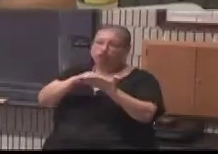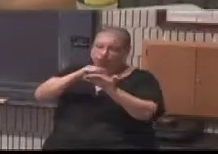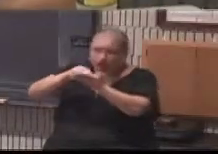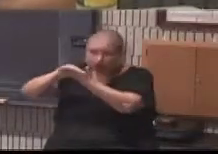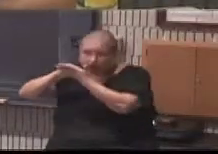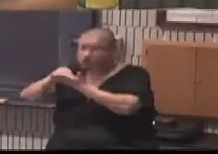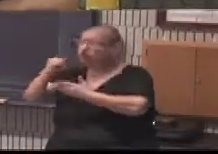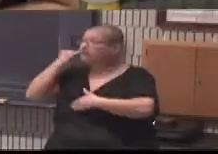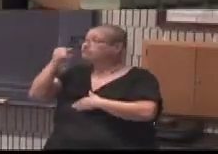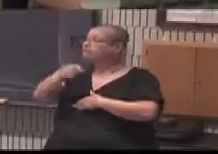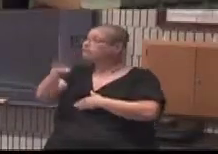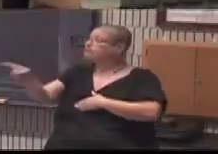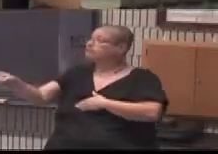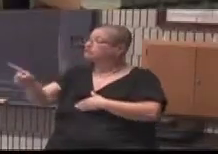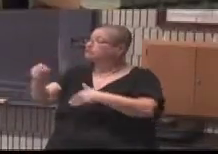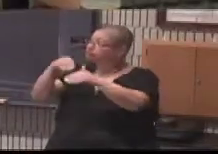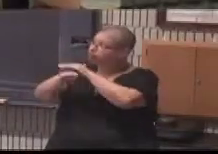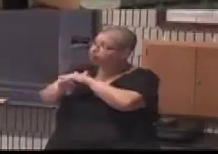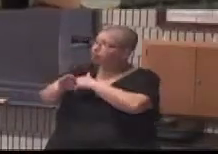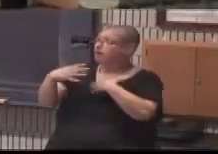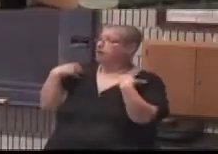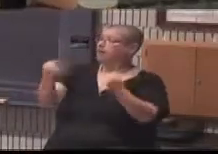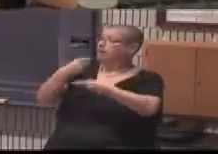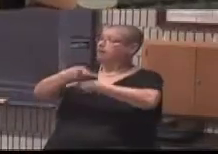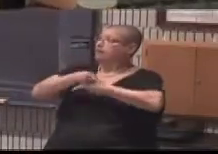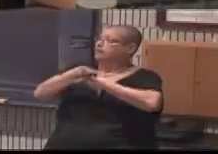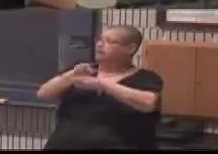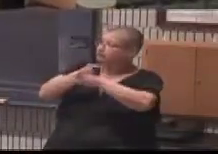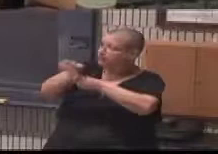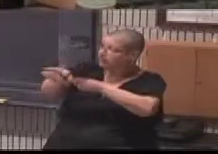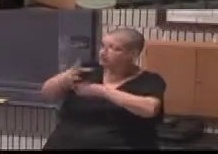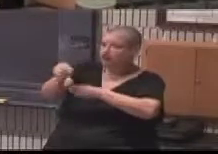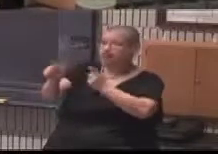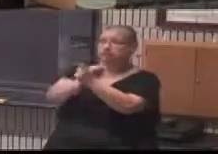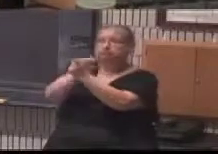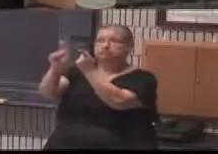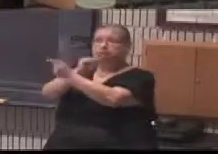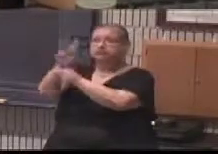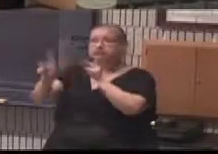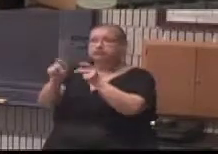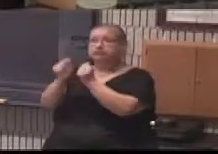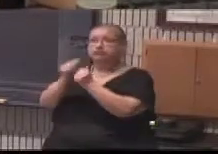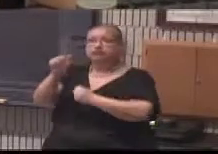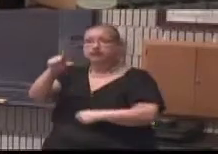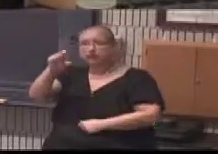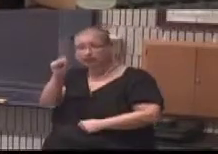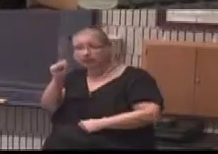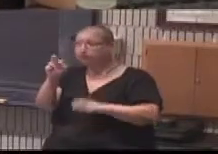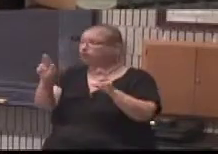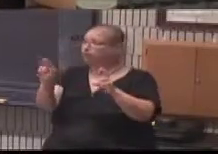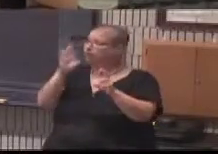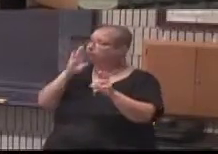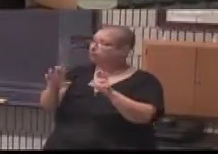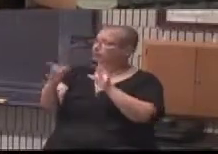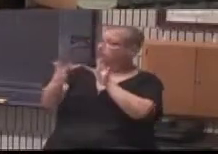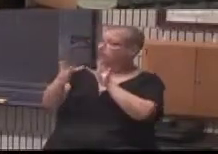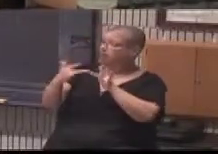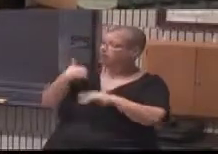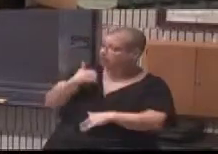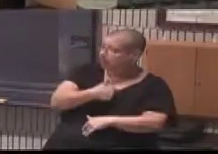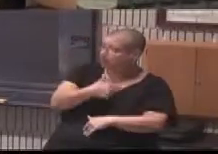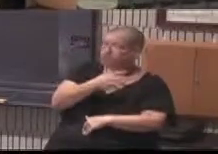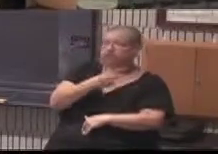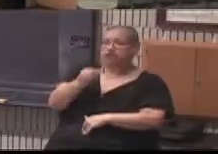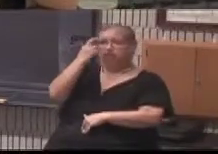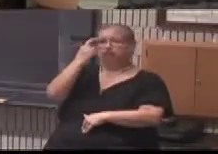into healthcare, we hope that if you come across people with ALS that you'll contact us or work on realizing that people with ALS